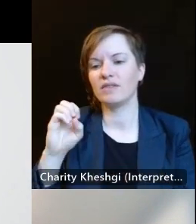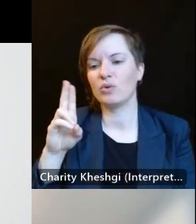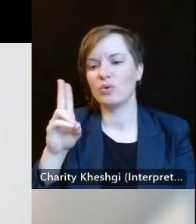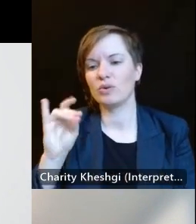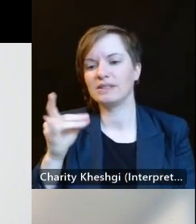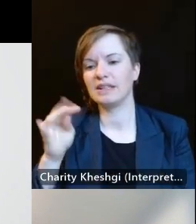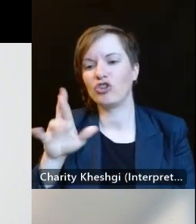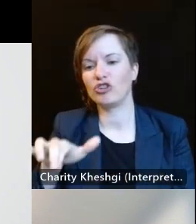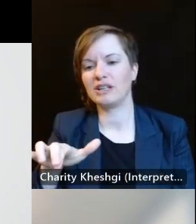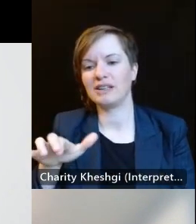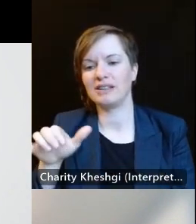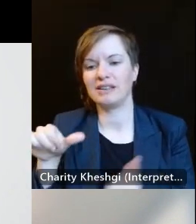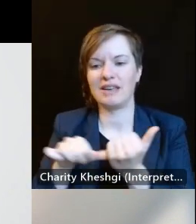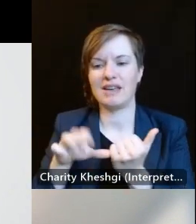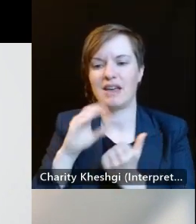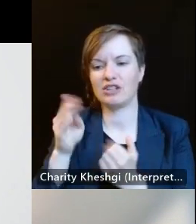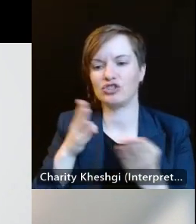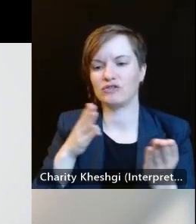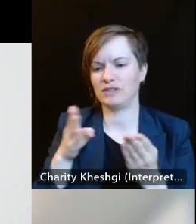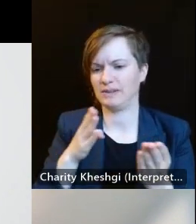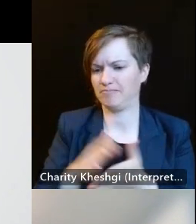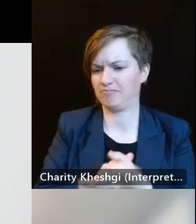high bar to meet that